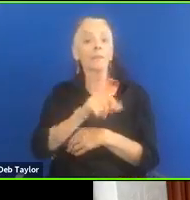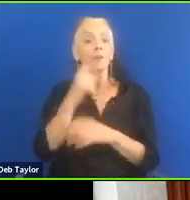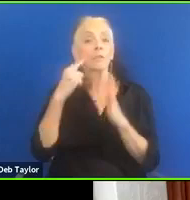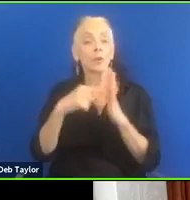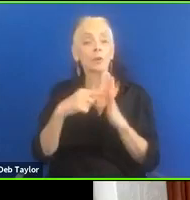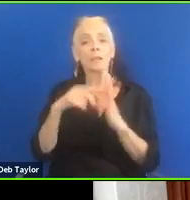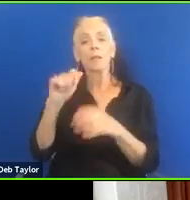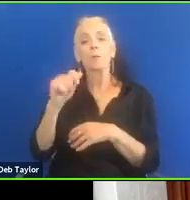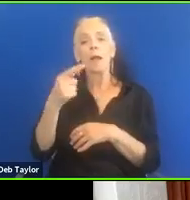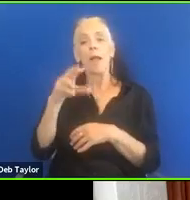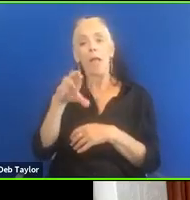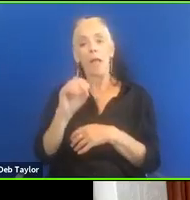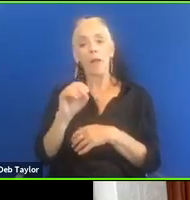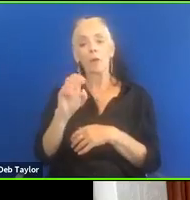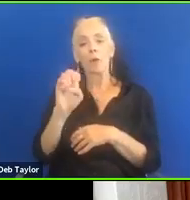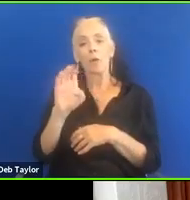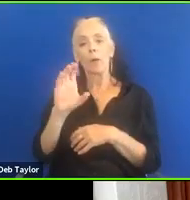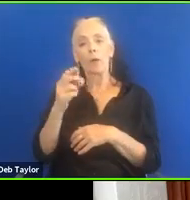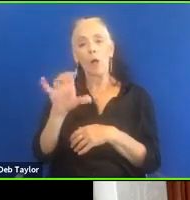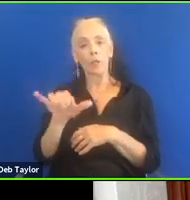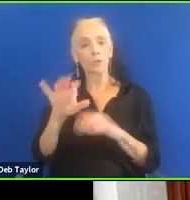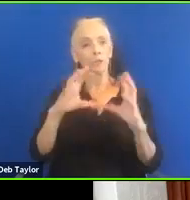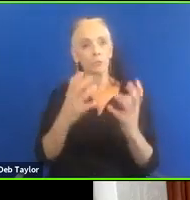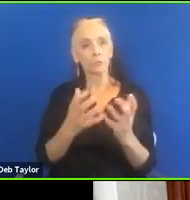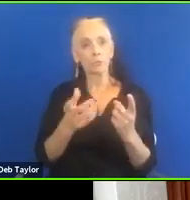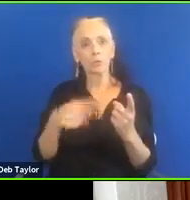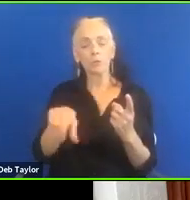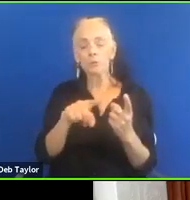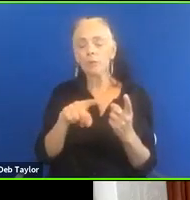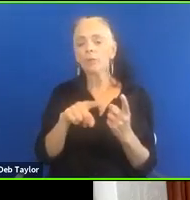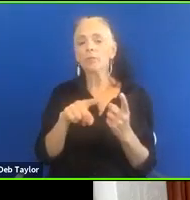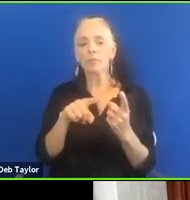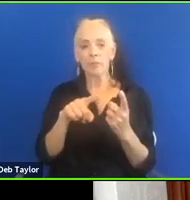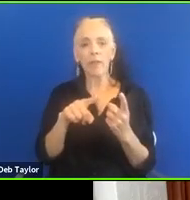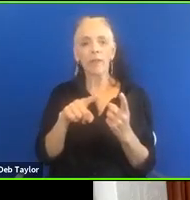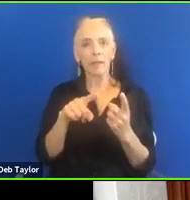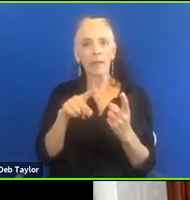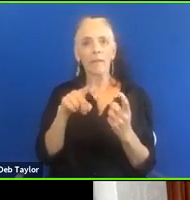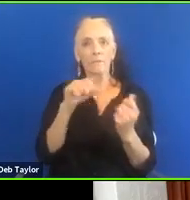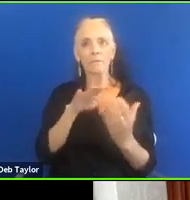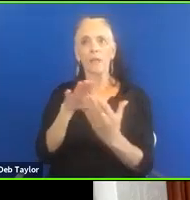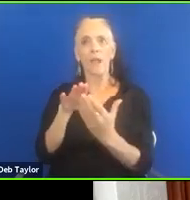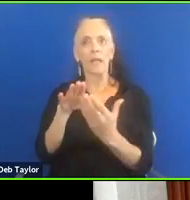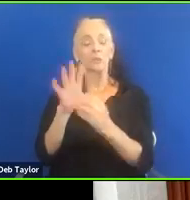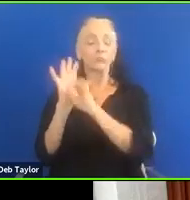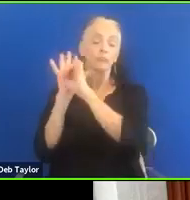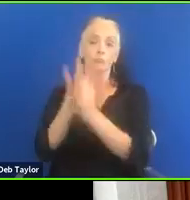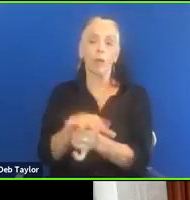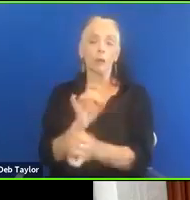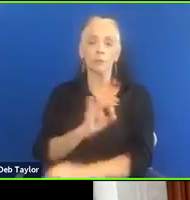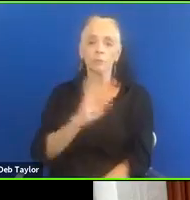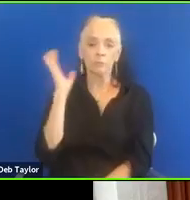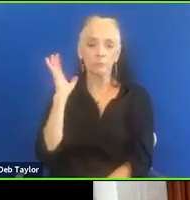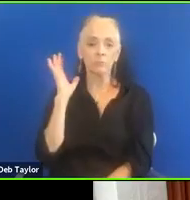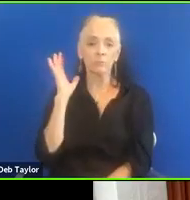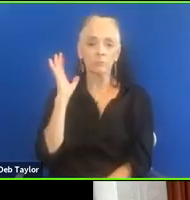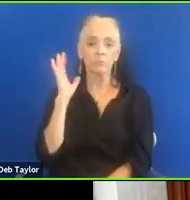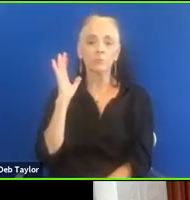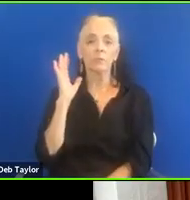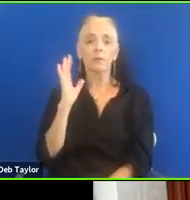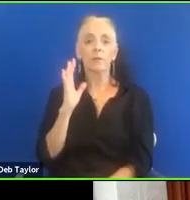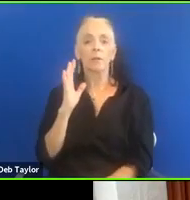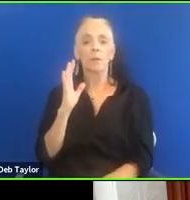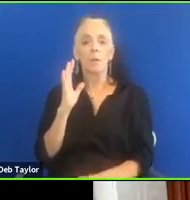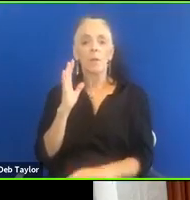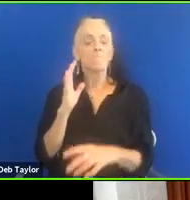even breaking government law, are facing incredible repression by